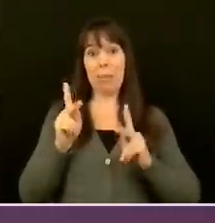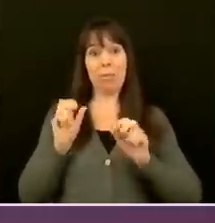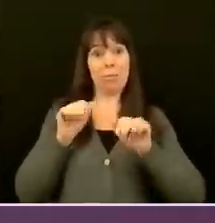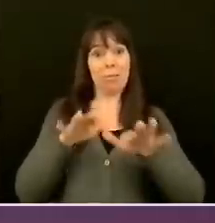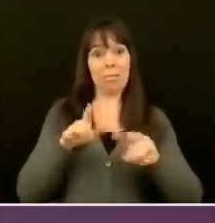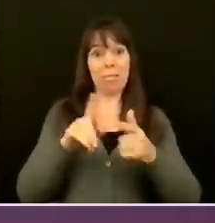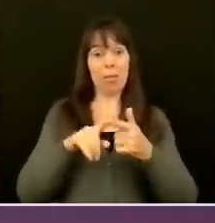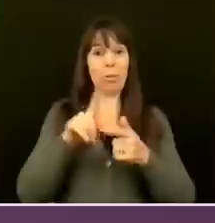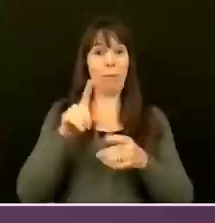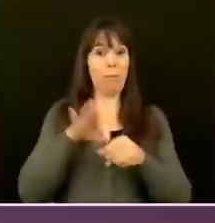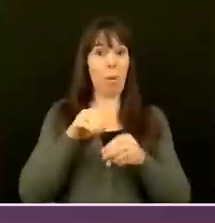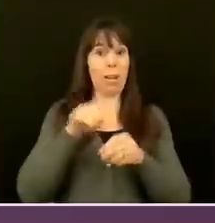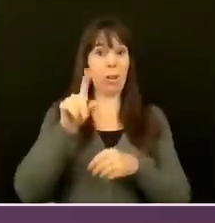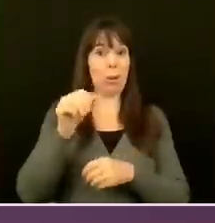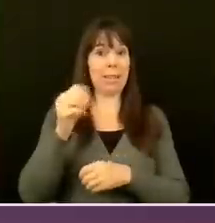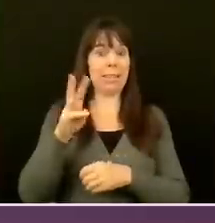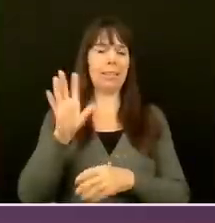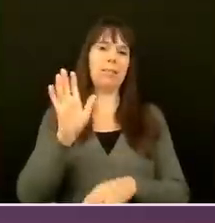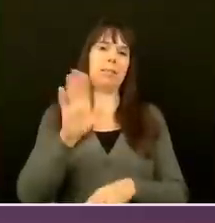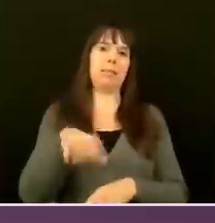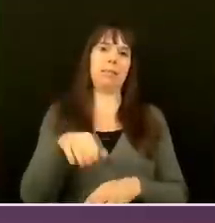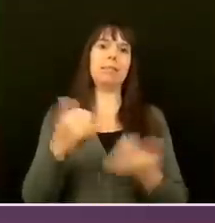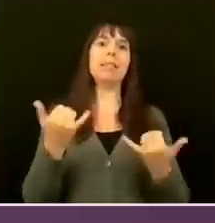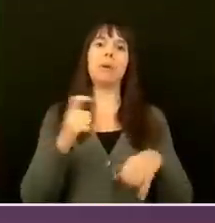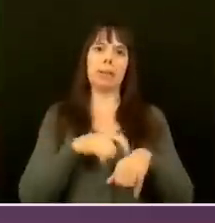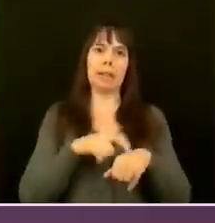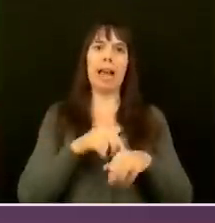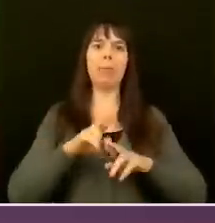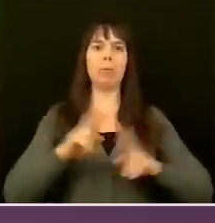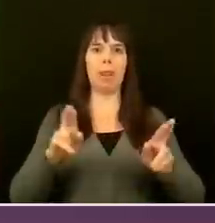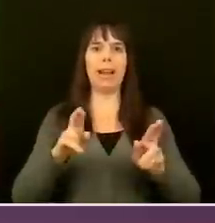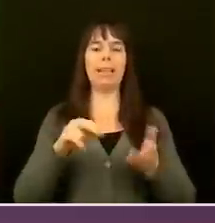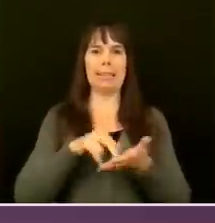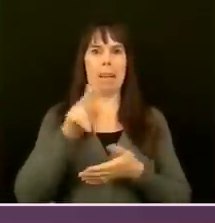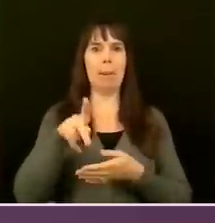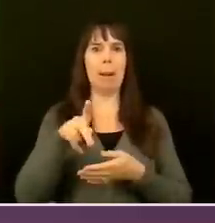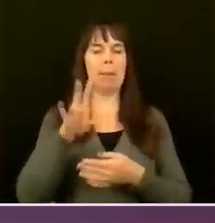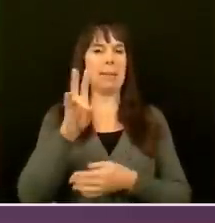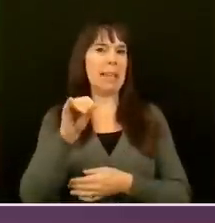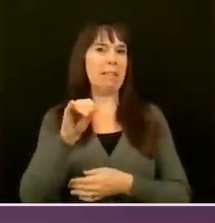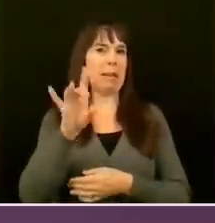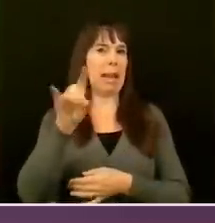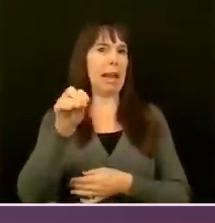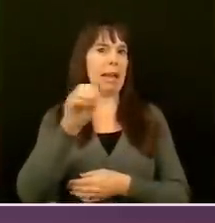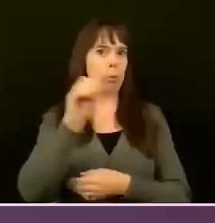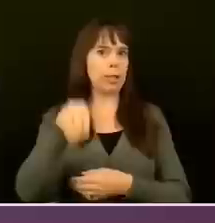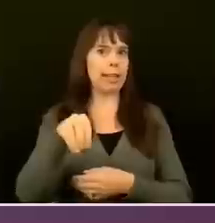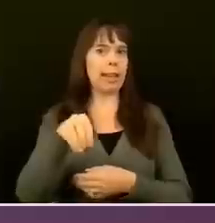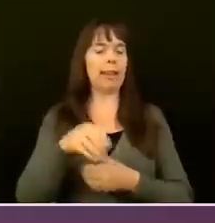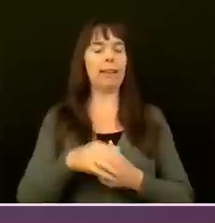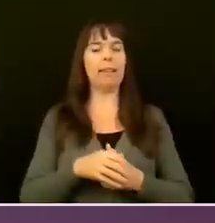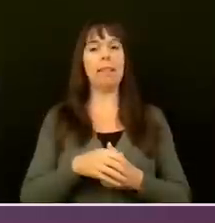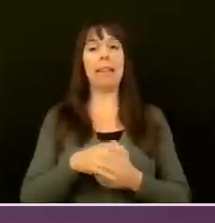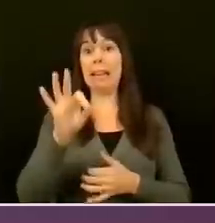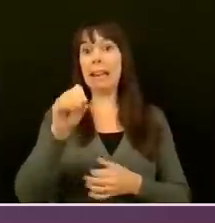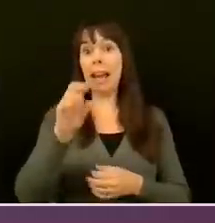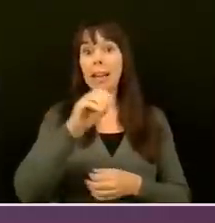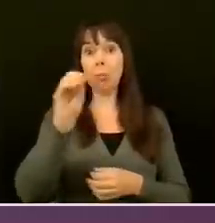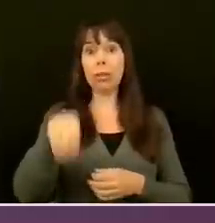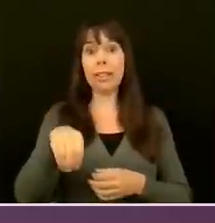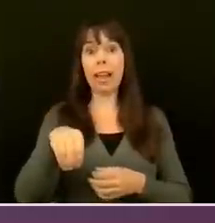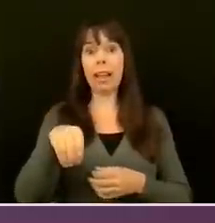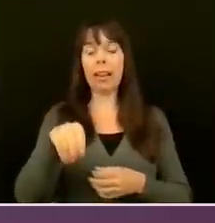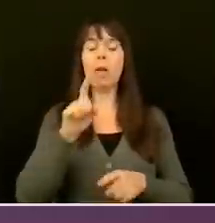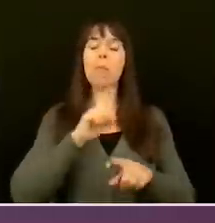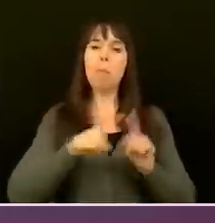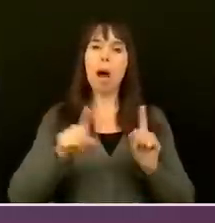2016, hey, it's time to step it up, 70%, 80%, 90%. But